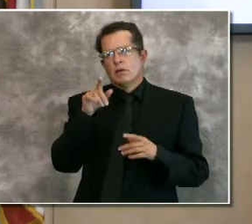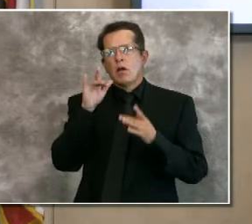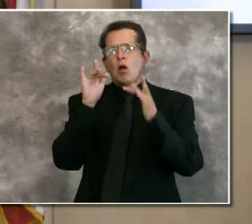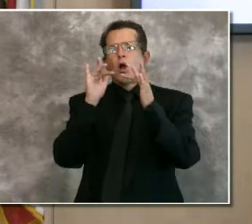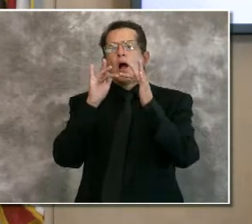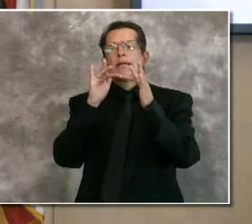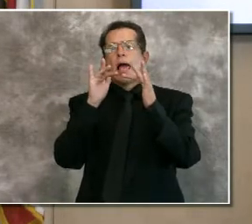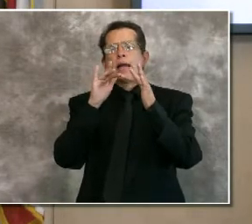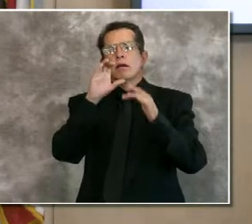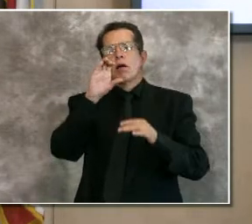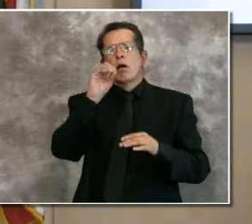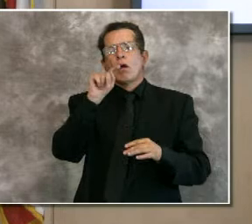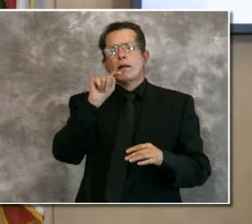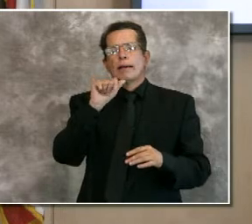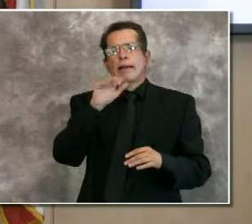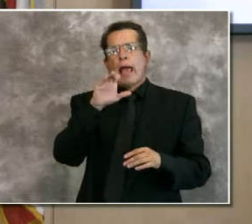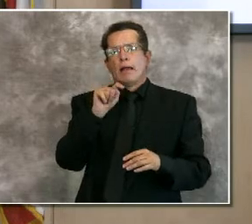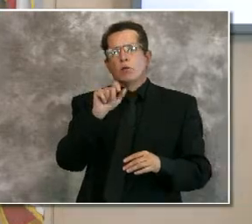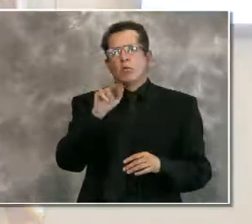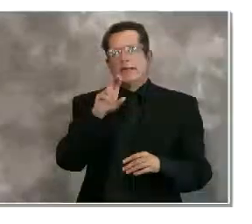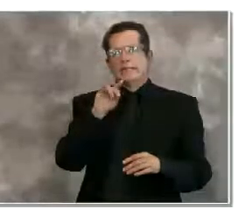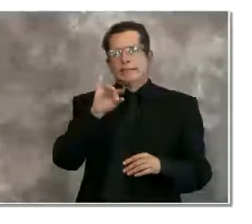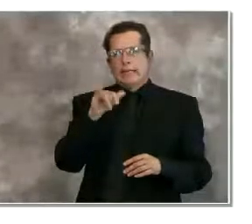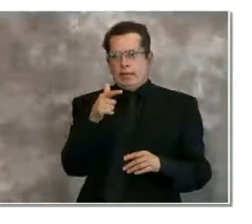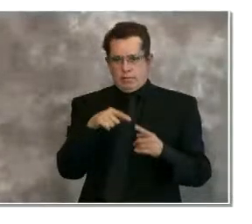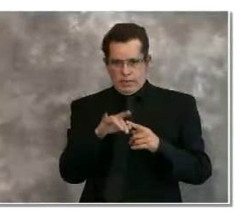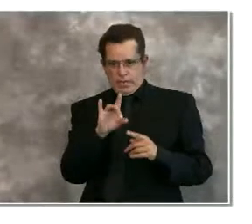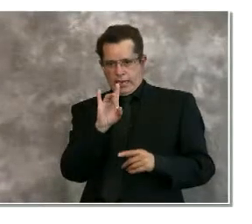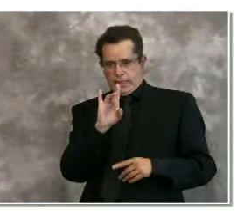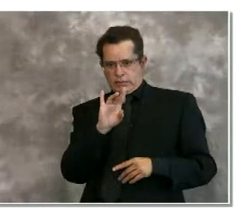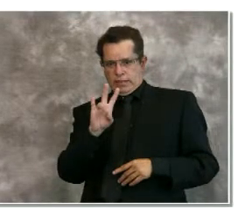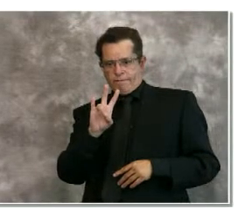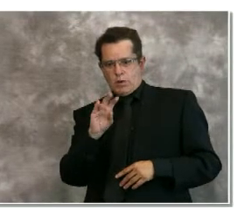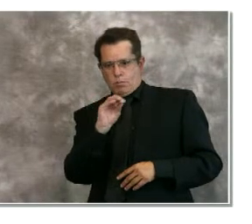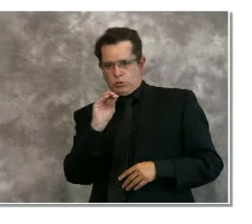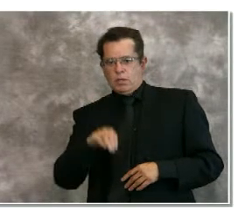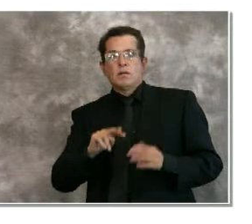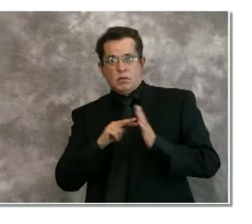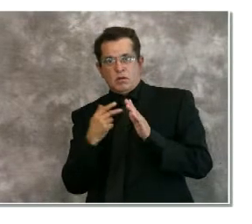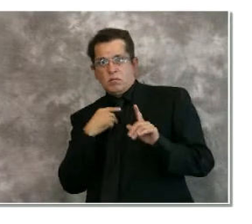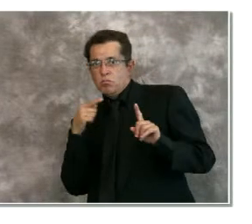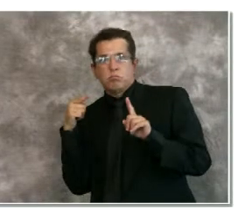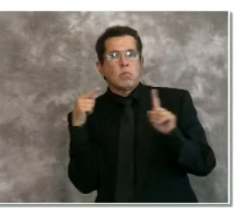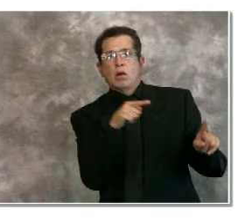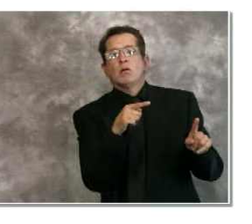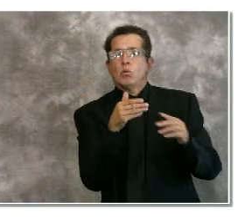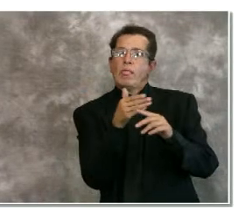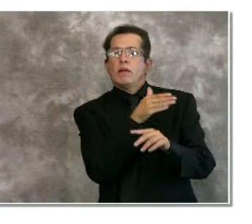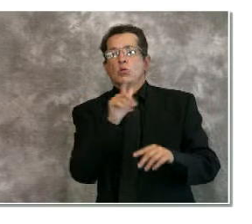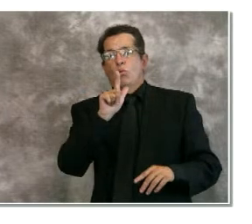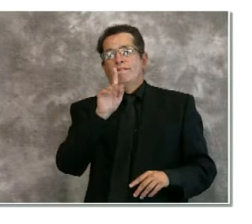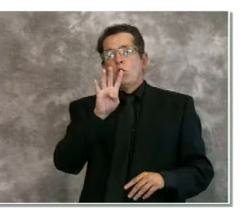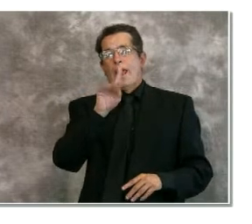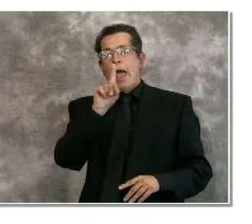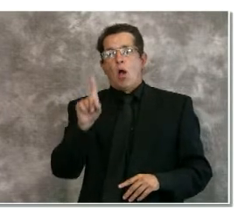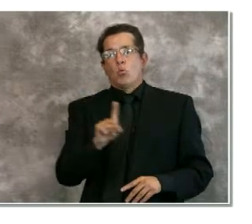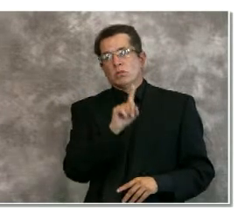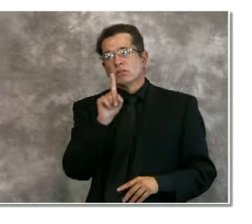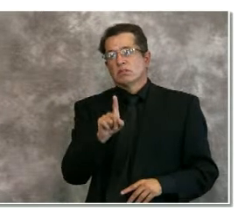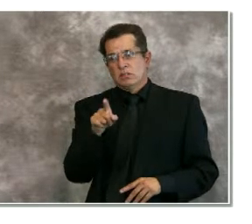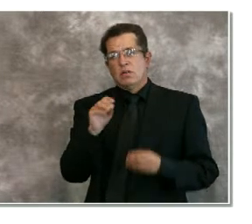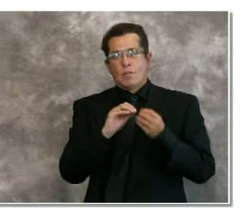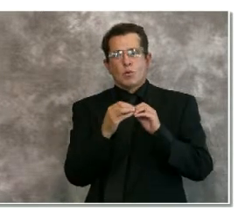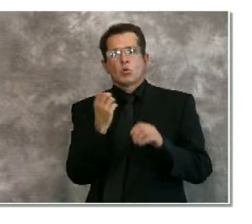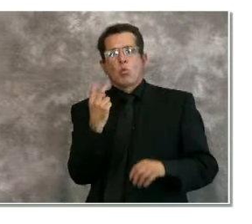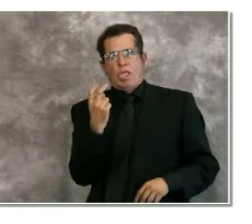that 87% means that we are able to contact those individuals within 24 hours. So that gives a